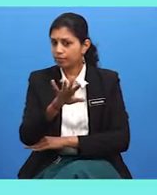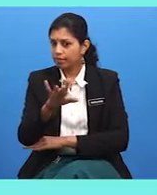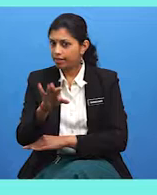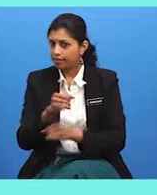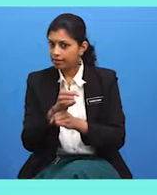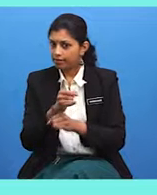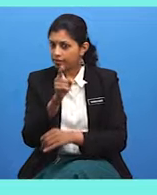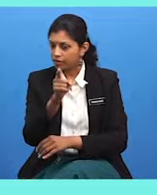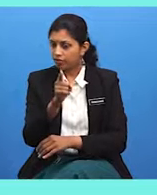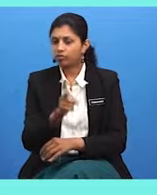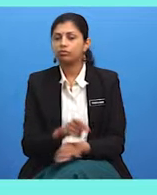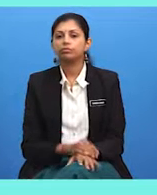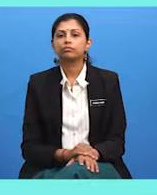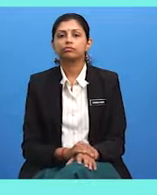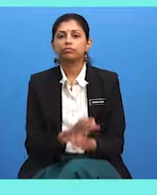spelling.